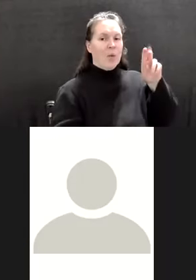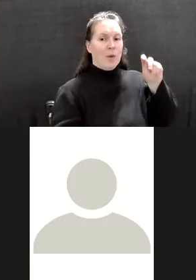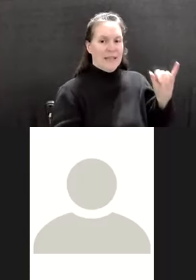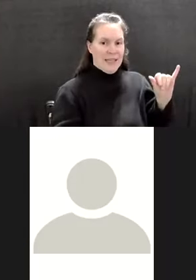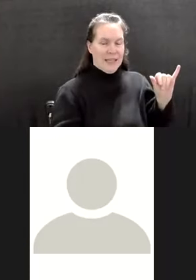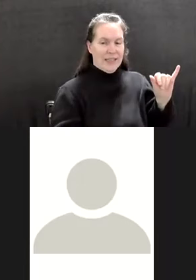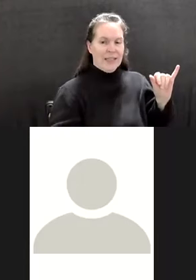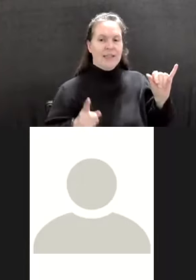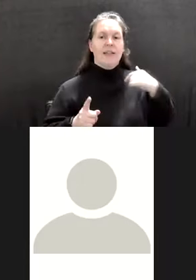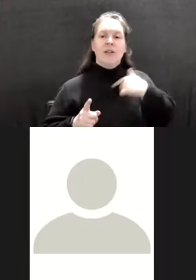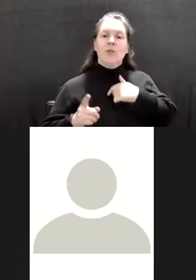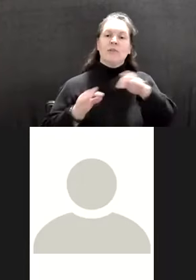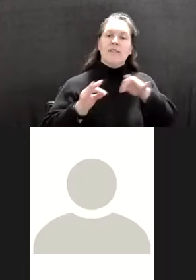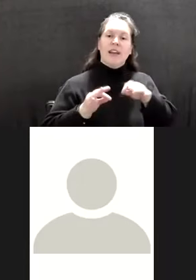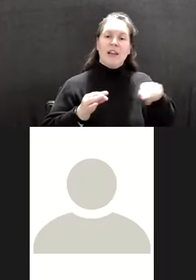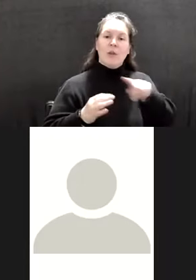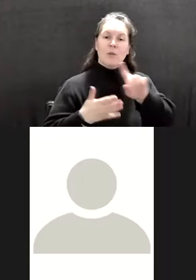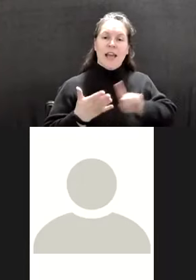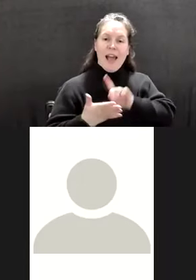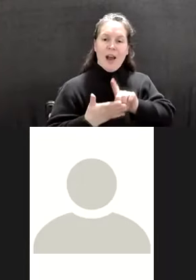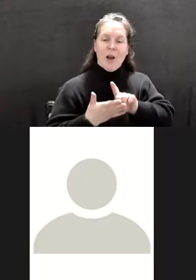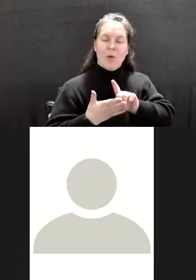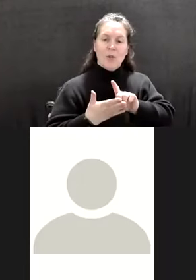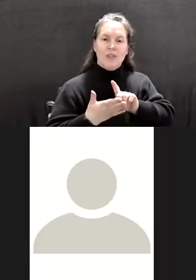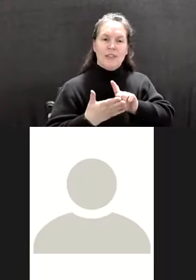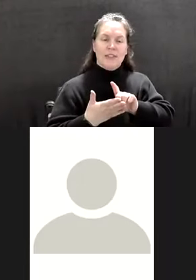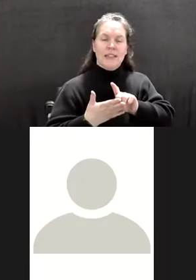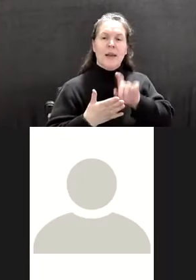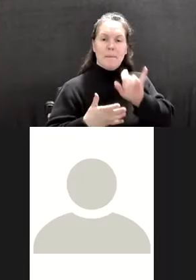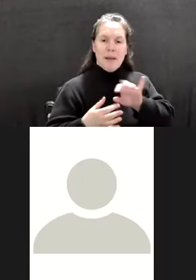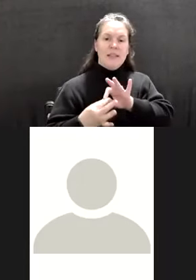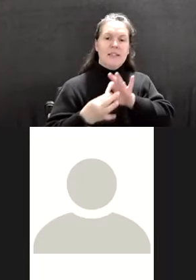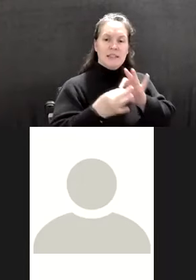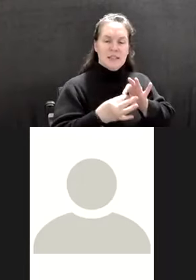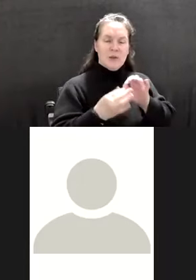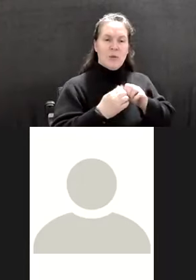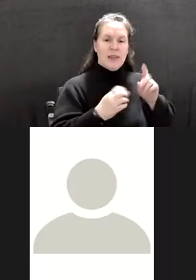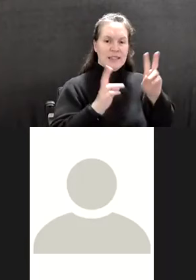hours, that requirement must be in this topic of health equity and